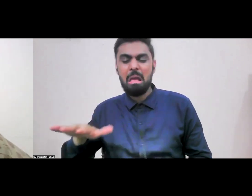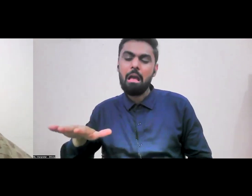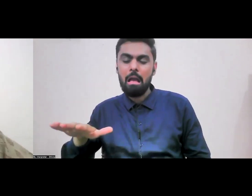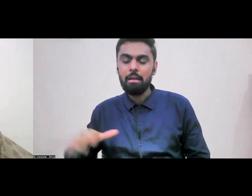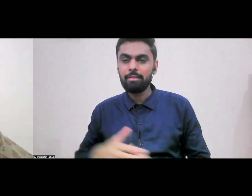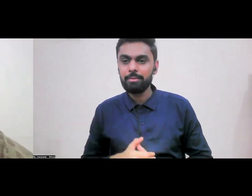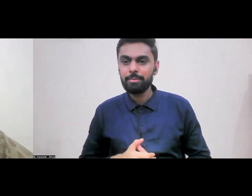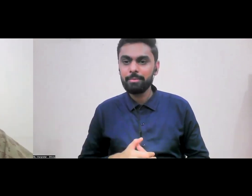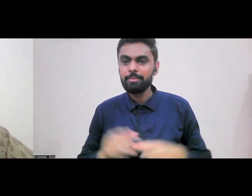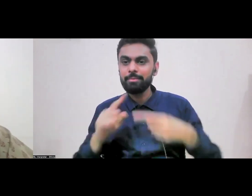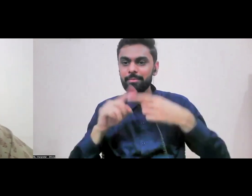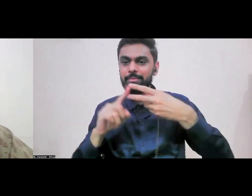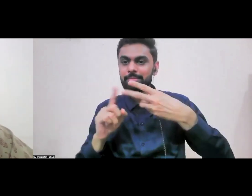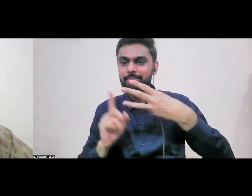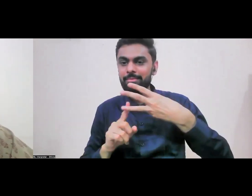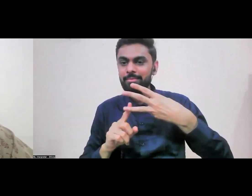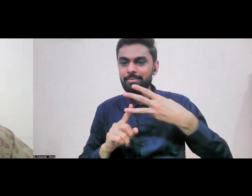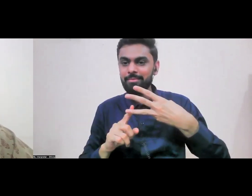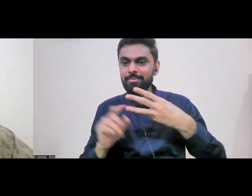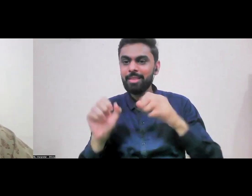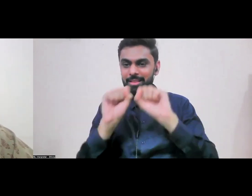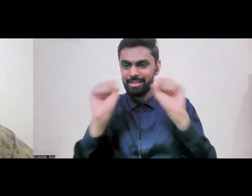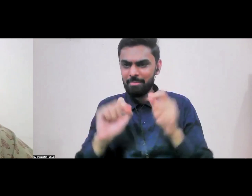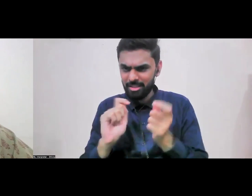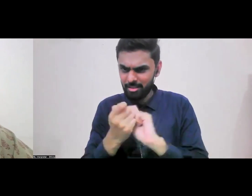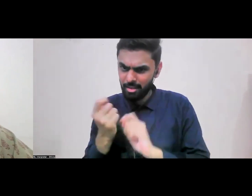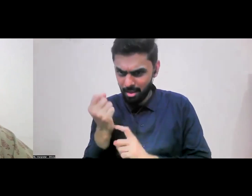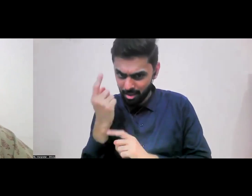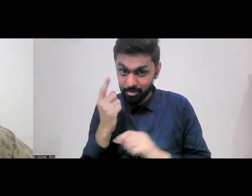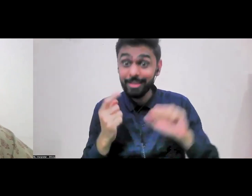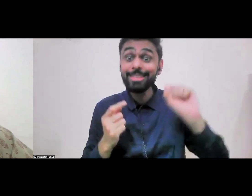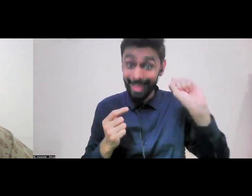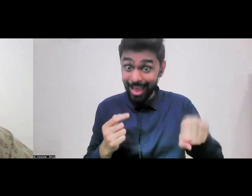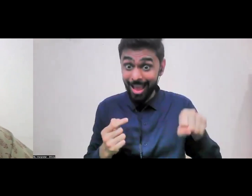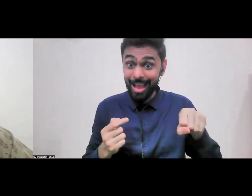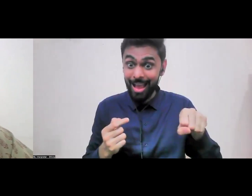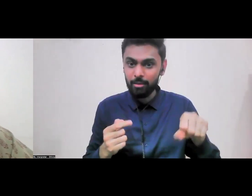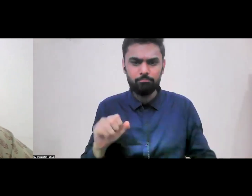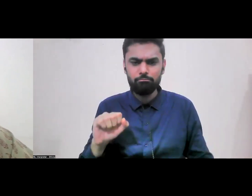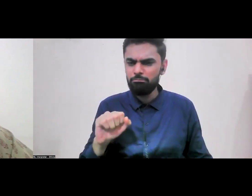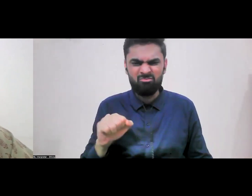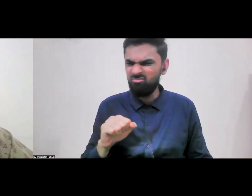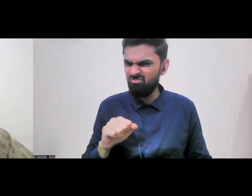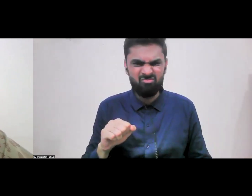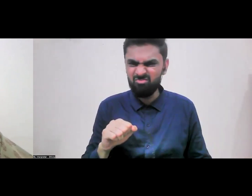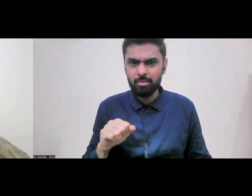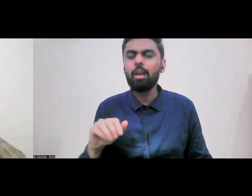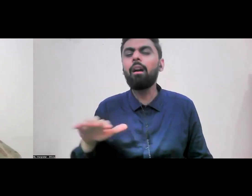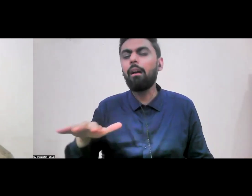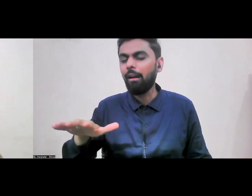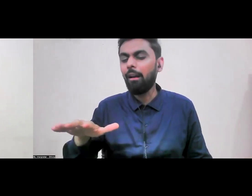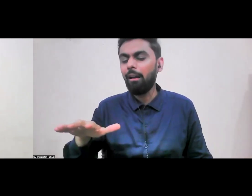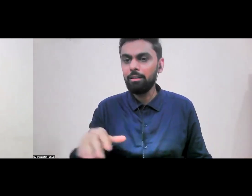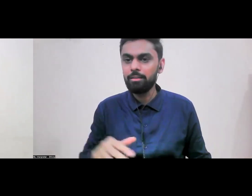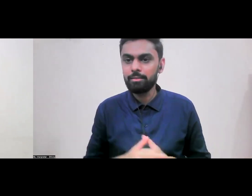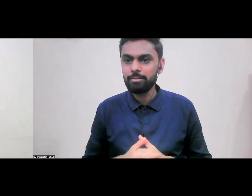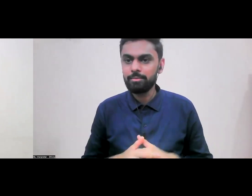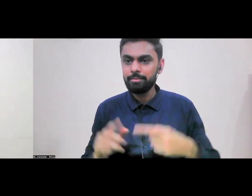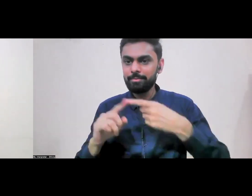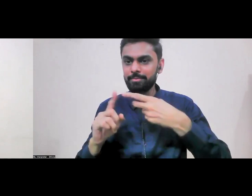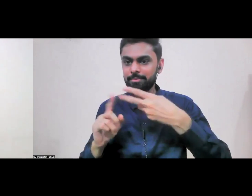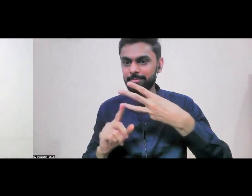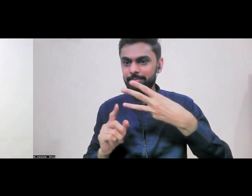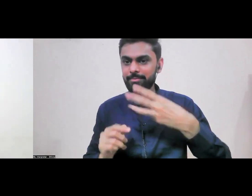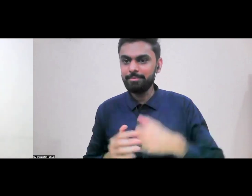Do you understand systems change a little better now? Yes, no, somewhat.